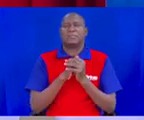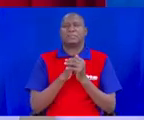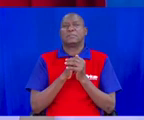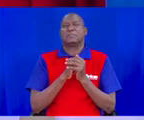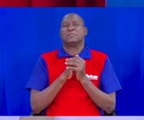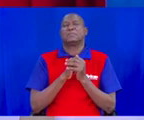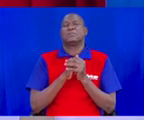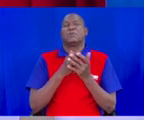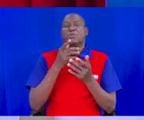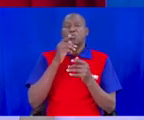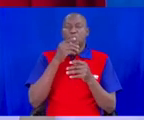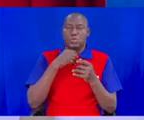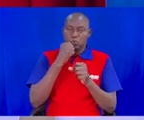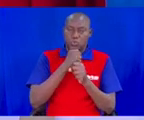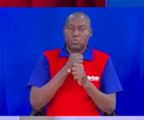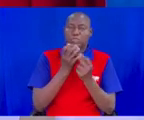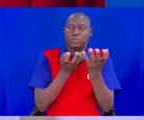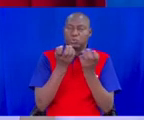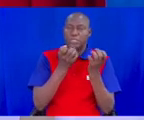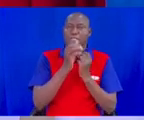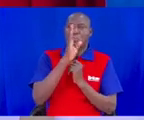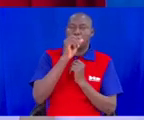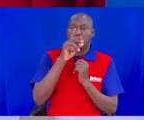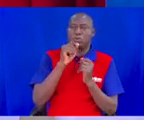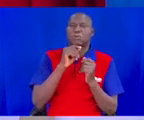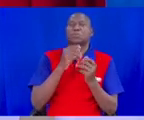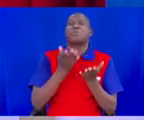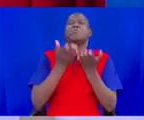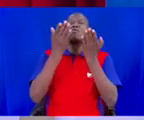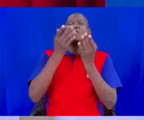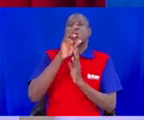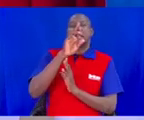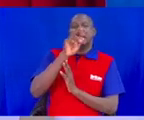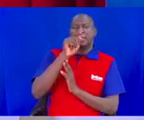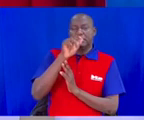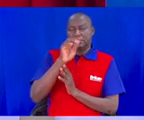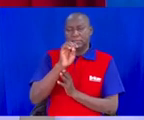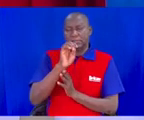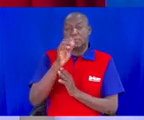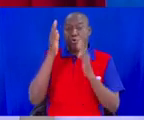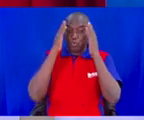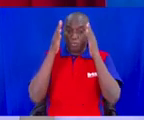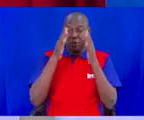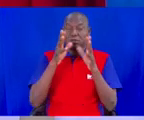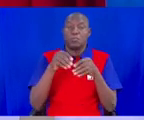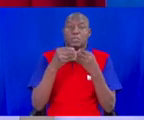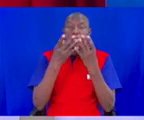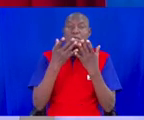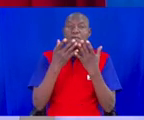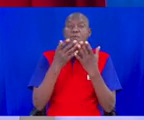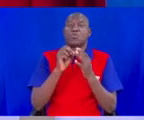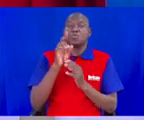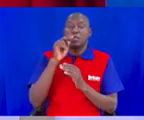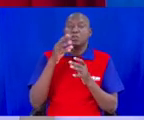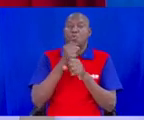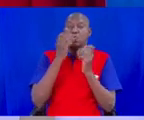So we are doing the bond trading to improve the rate. And the commitment I'd want to give the unit holders is that on a